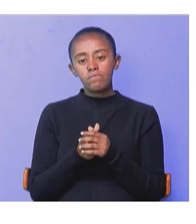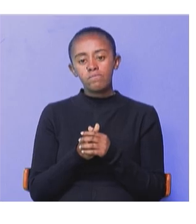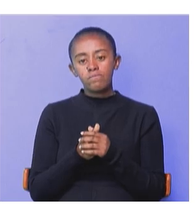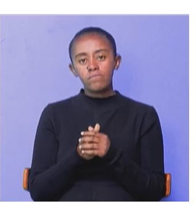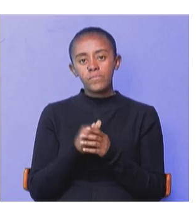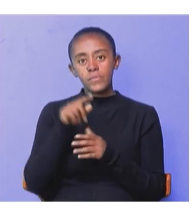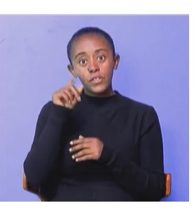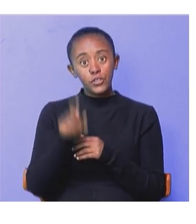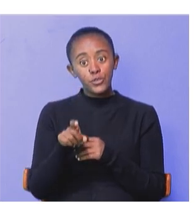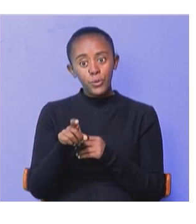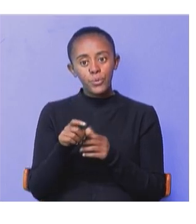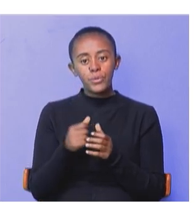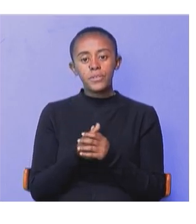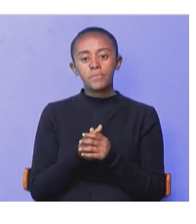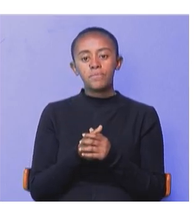should